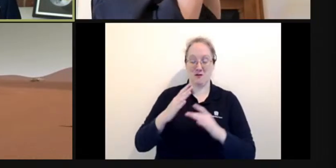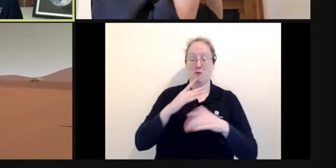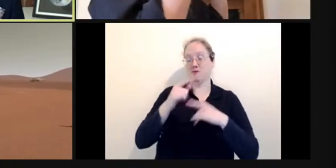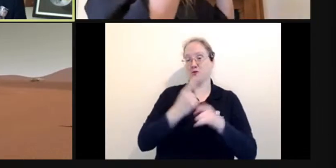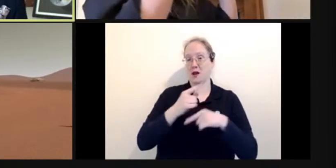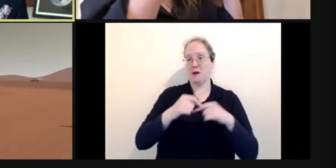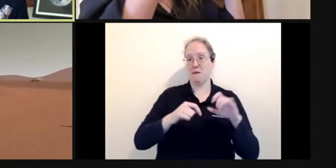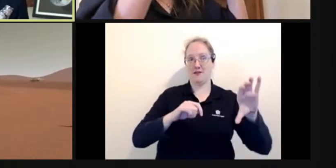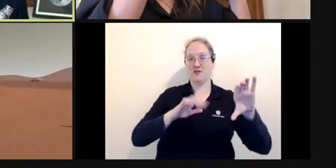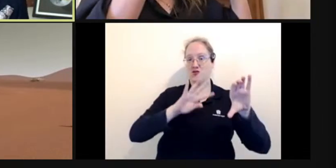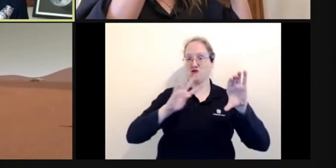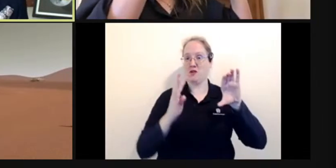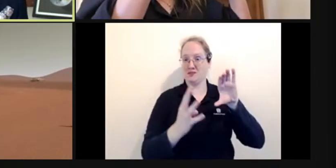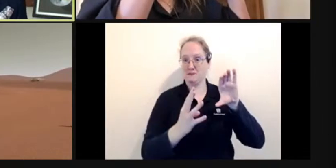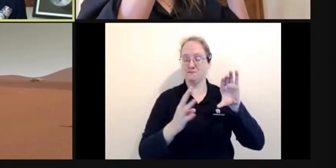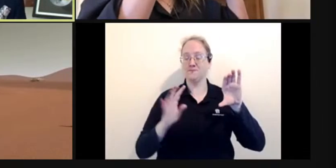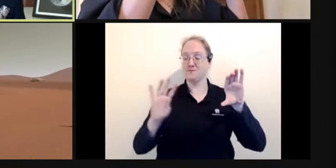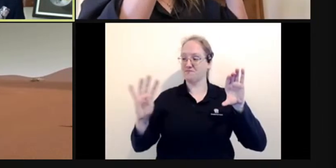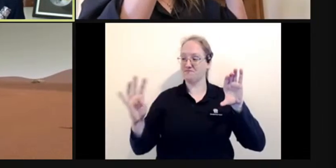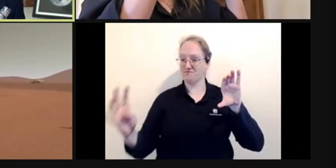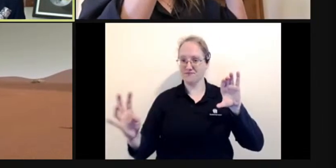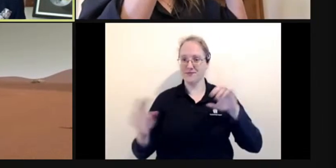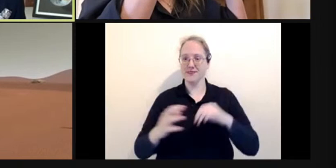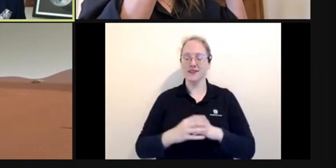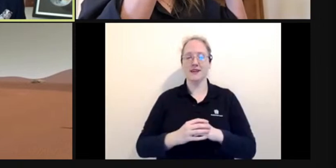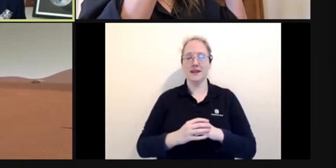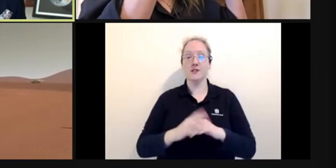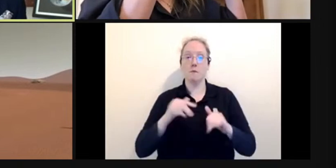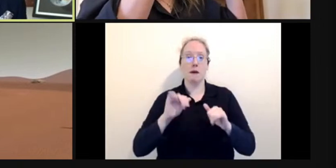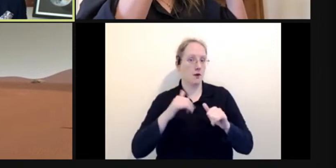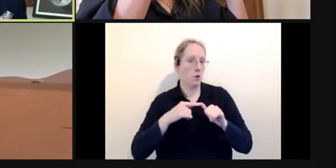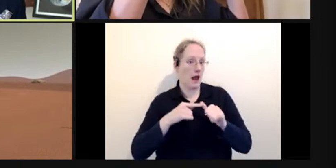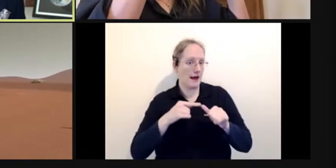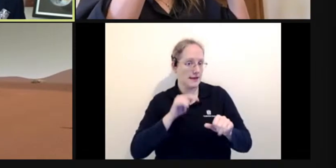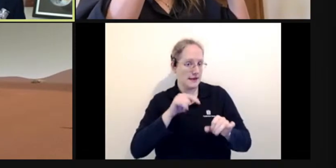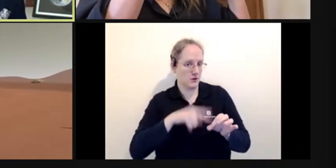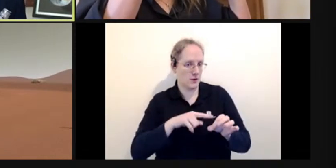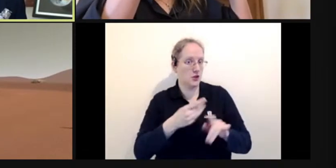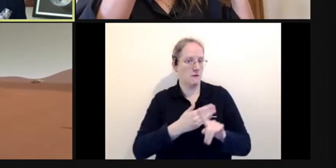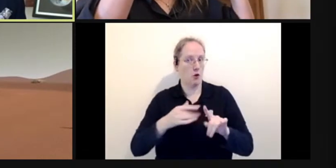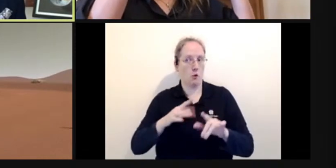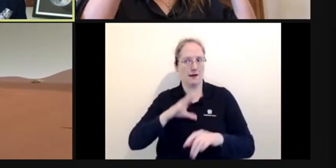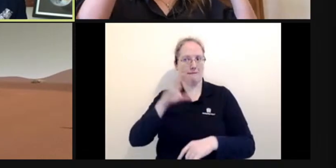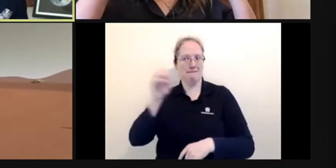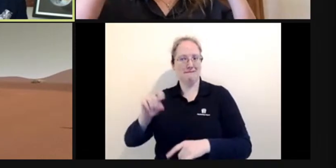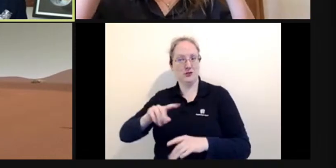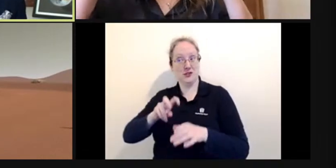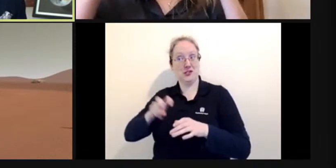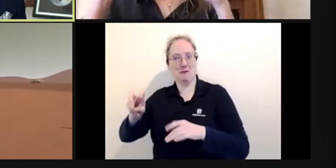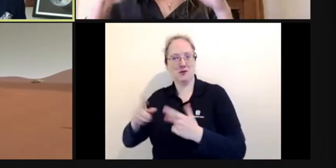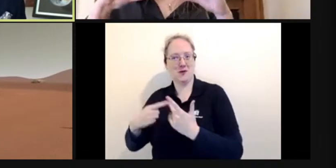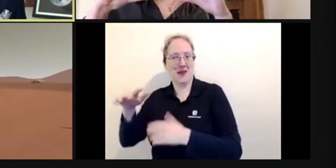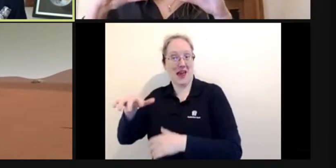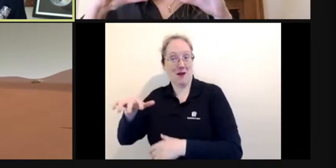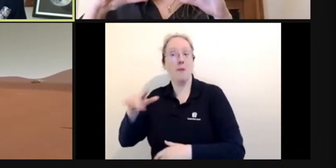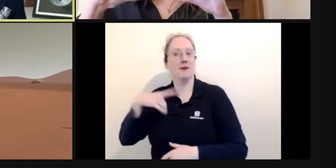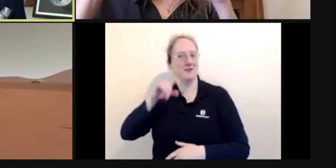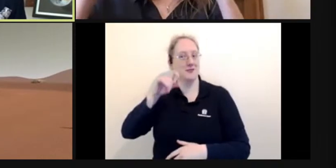we'll maybe answer these solar system questions before we leave, because we are about to travel from very, very far